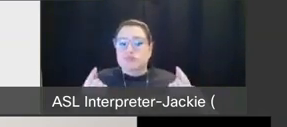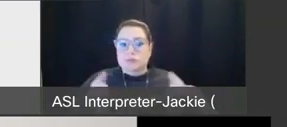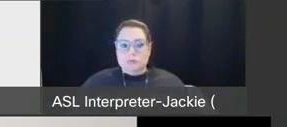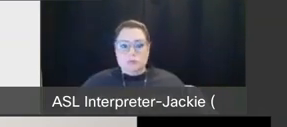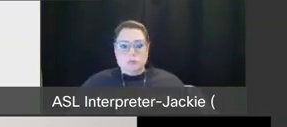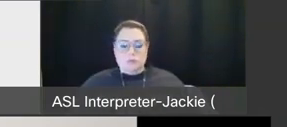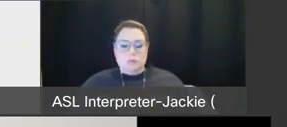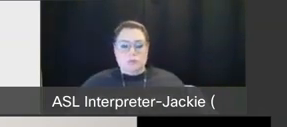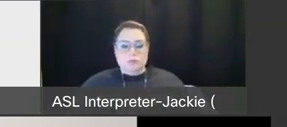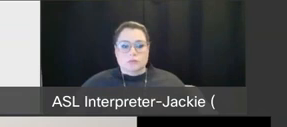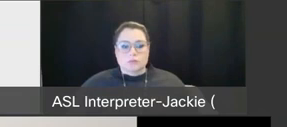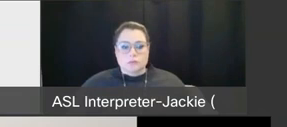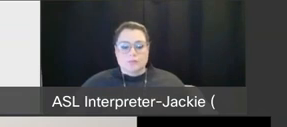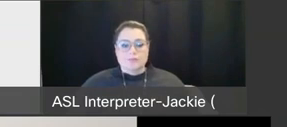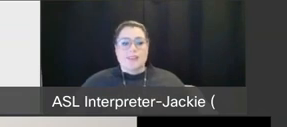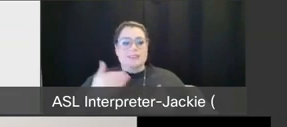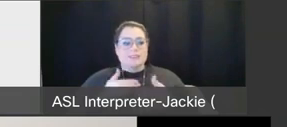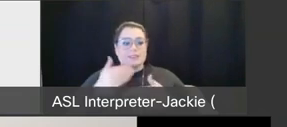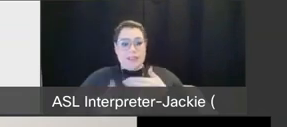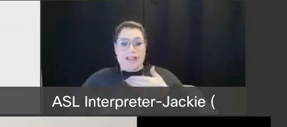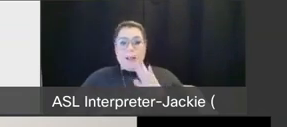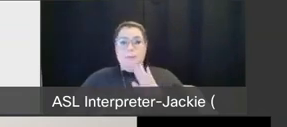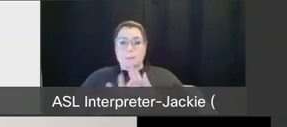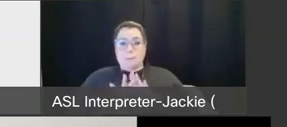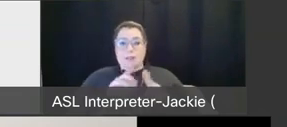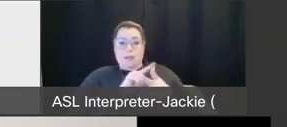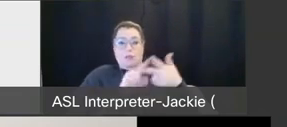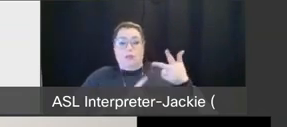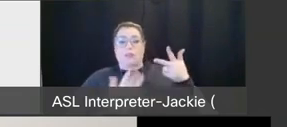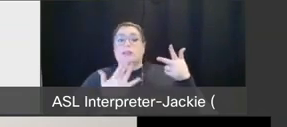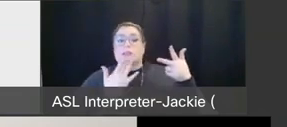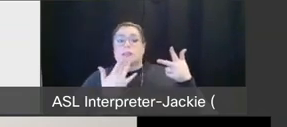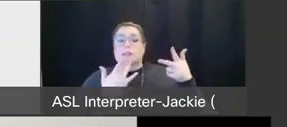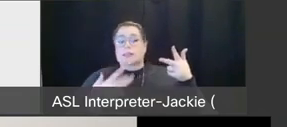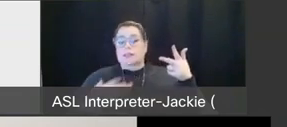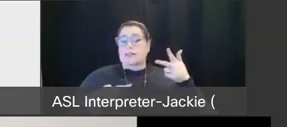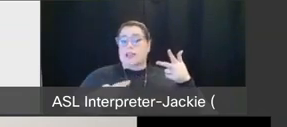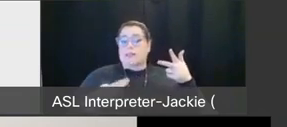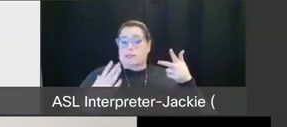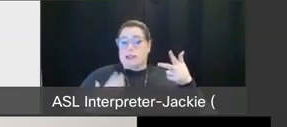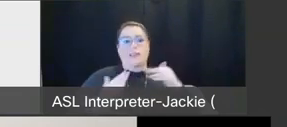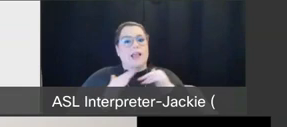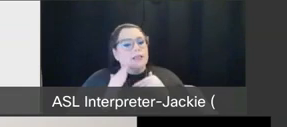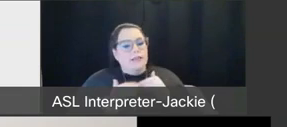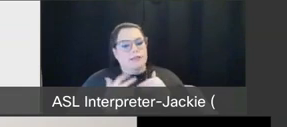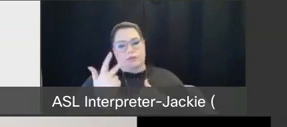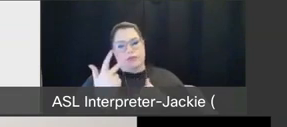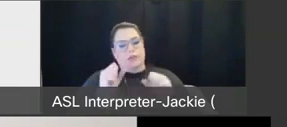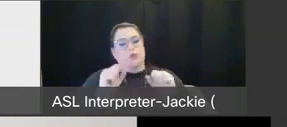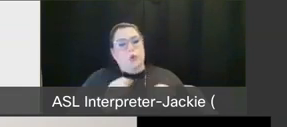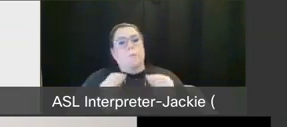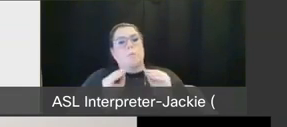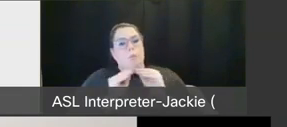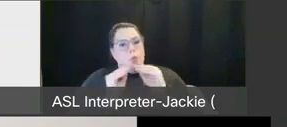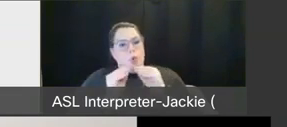Now you want to interview your top 3 candidates. And we always say get at least 3 estimates. And